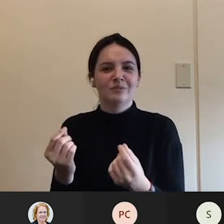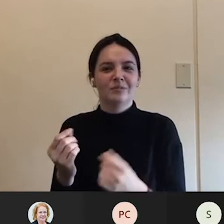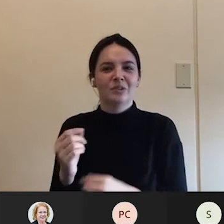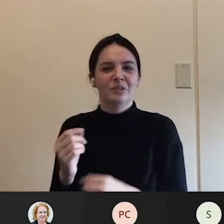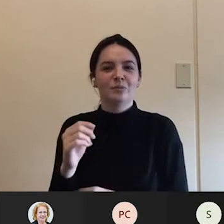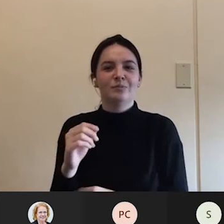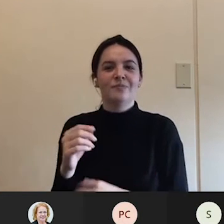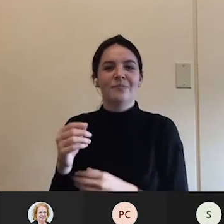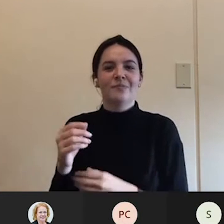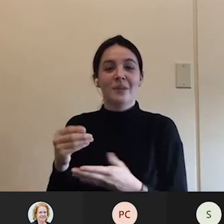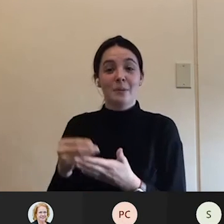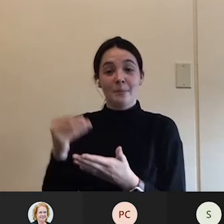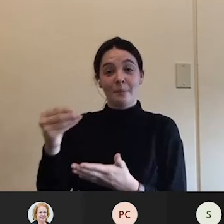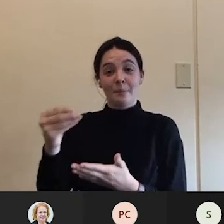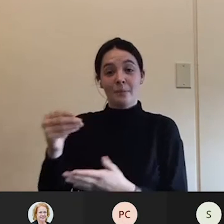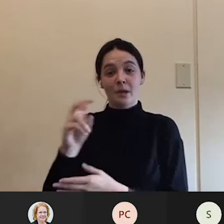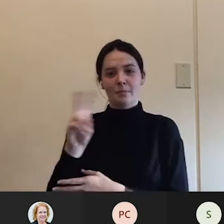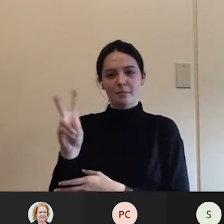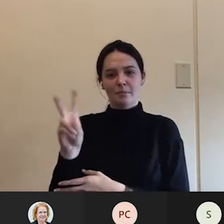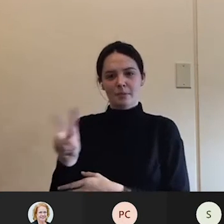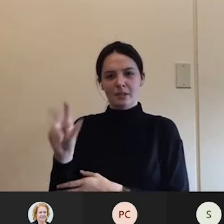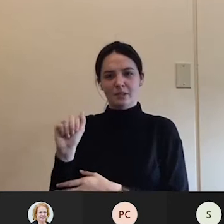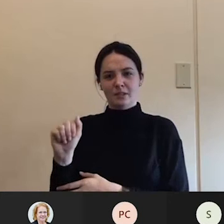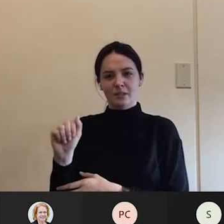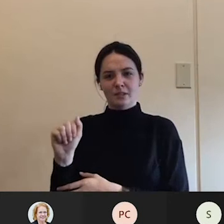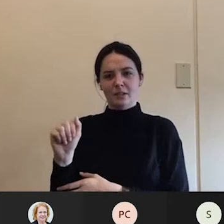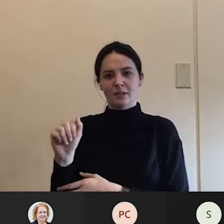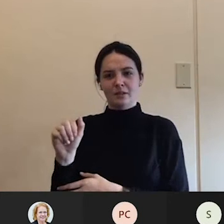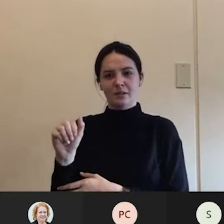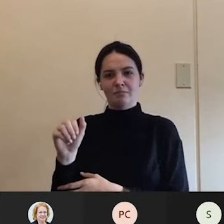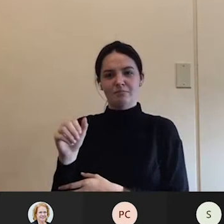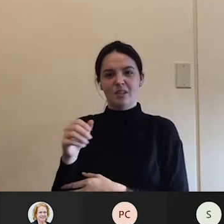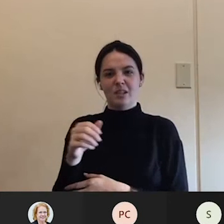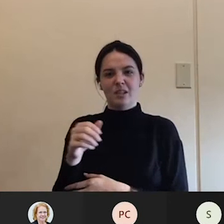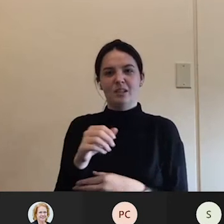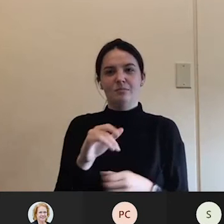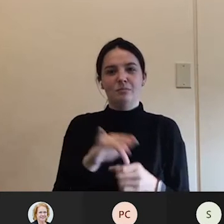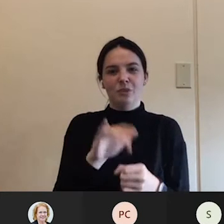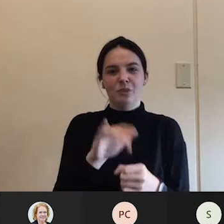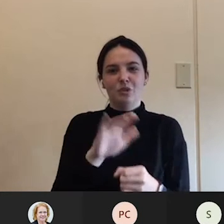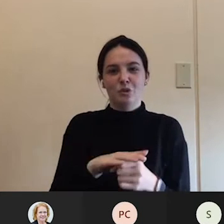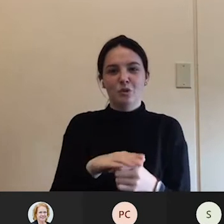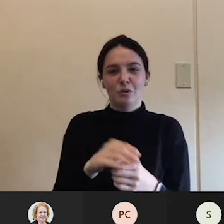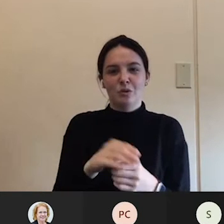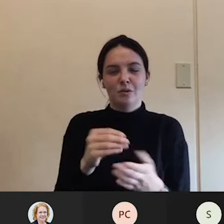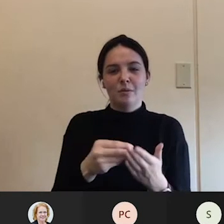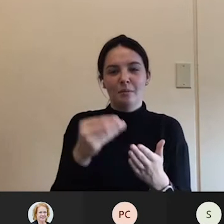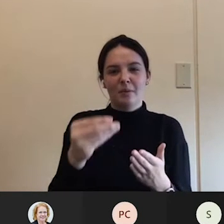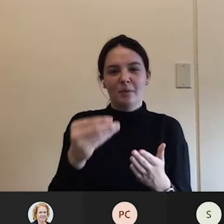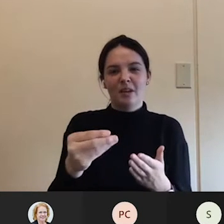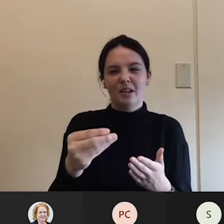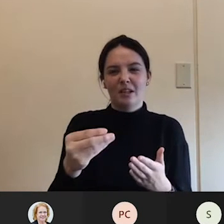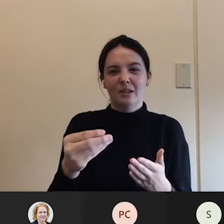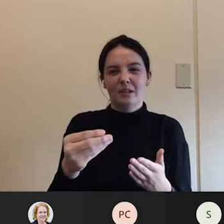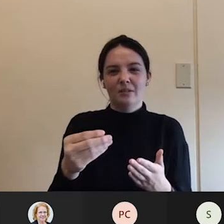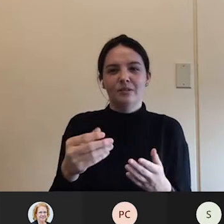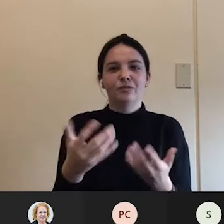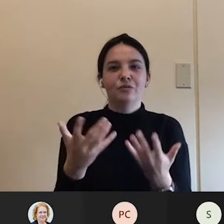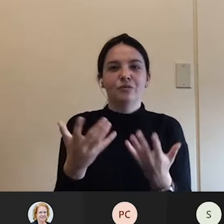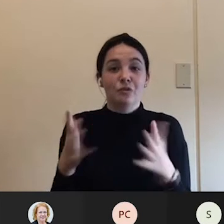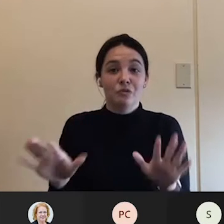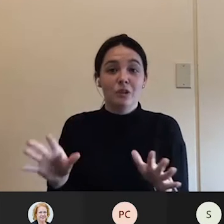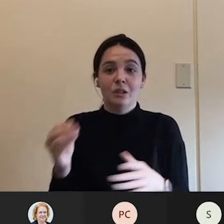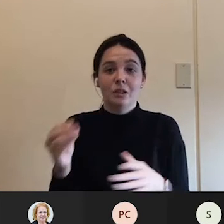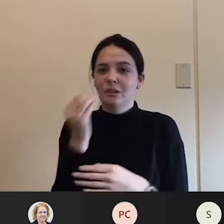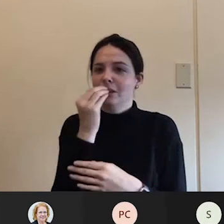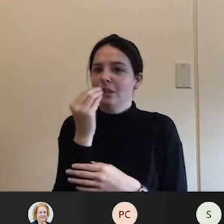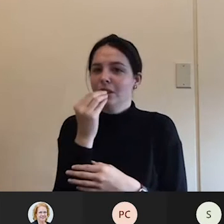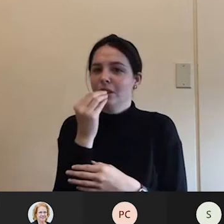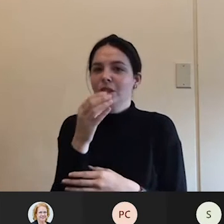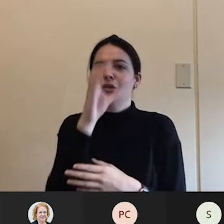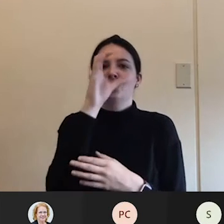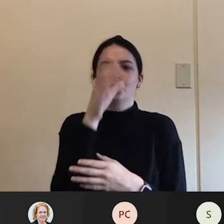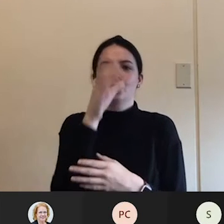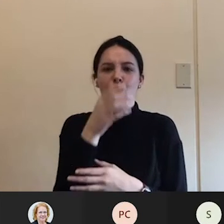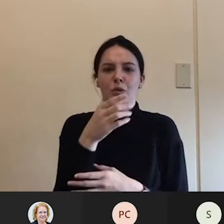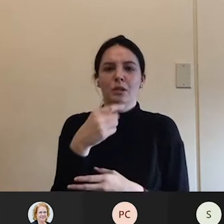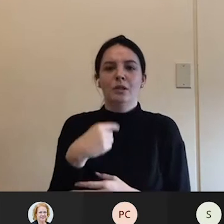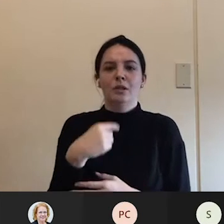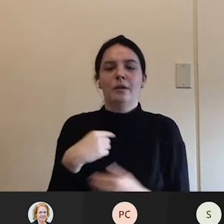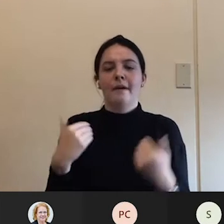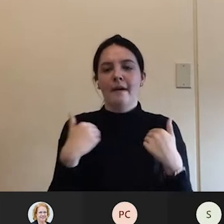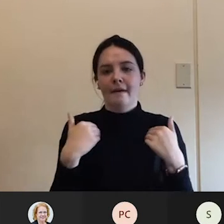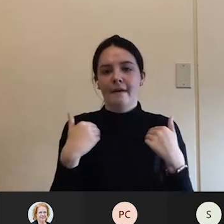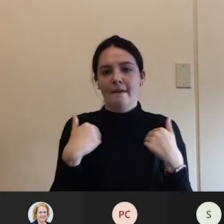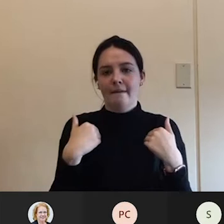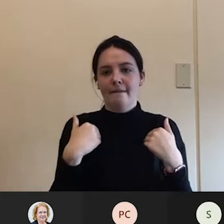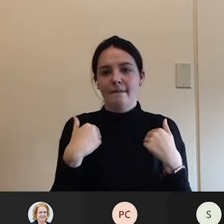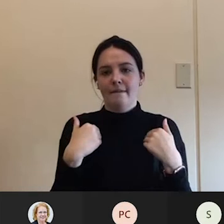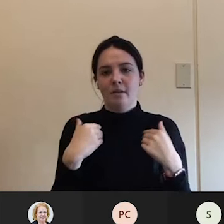soft drinks. So we eat the pizza, drink the soft drink, and then we have these bottles, right? So this is in our